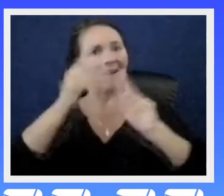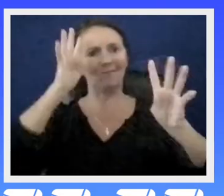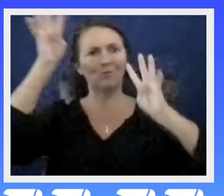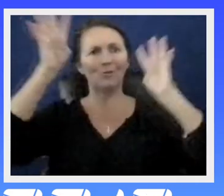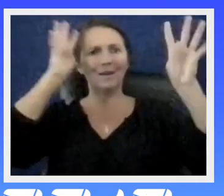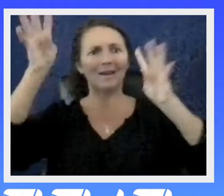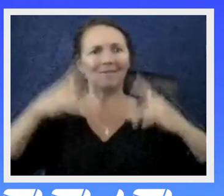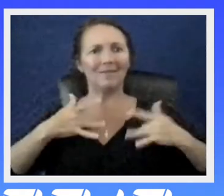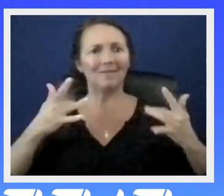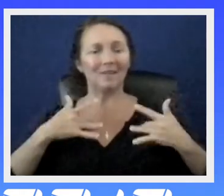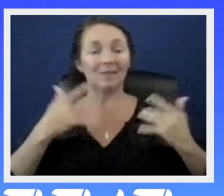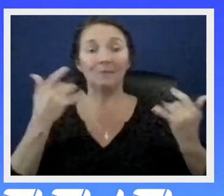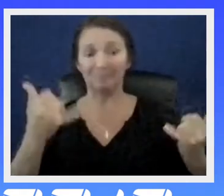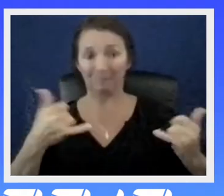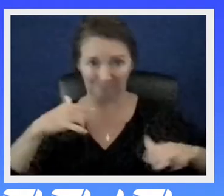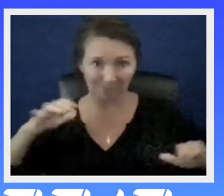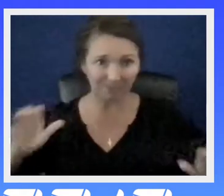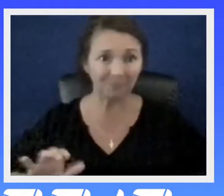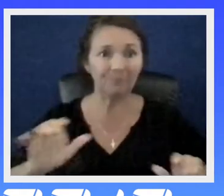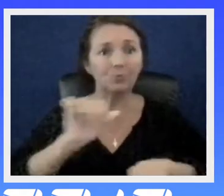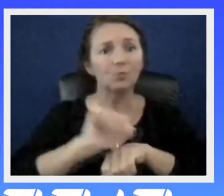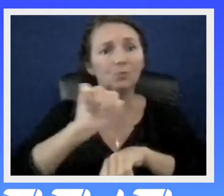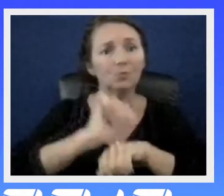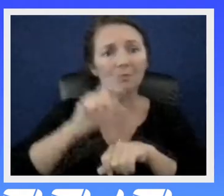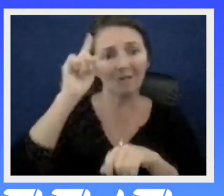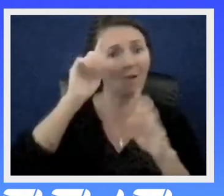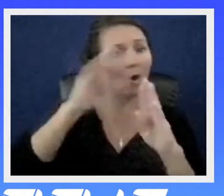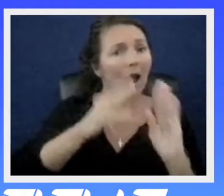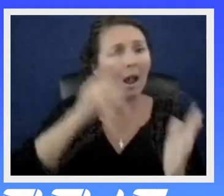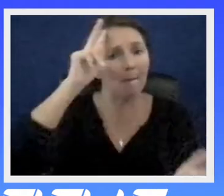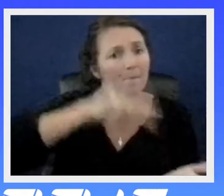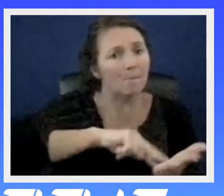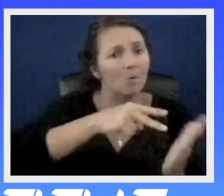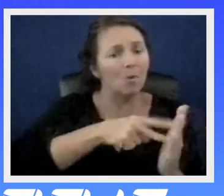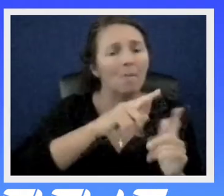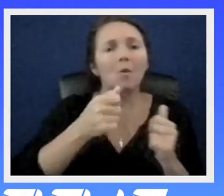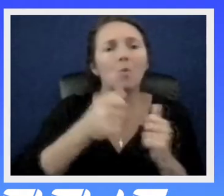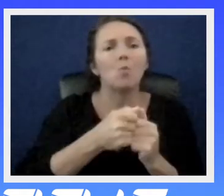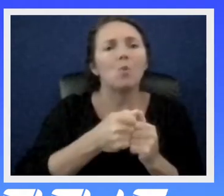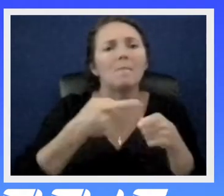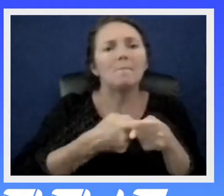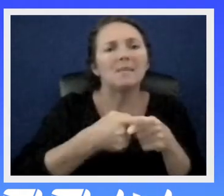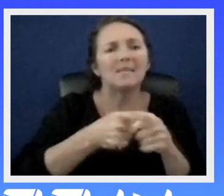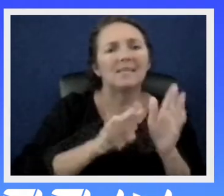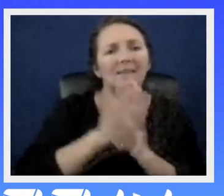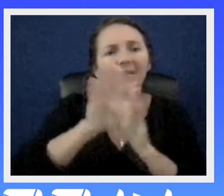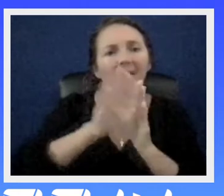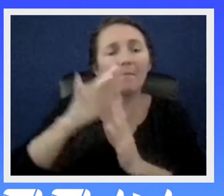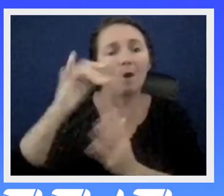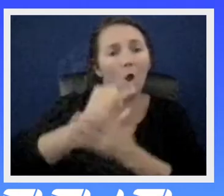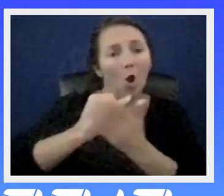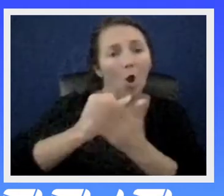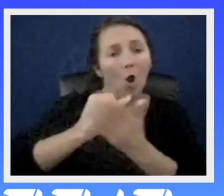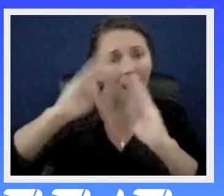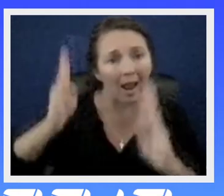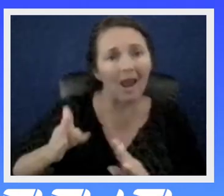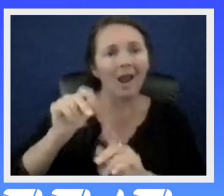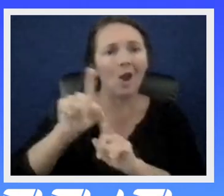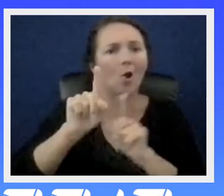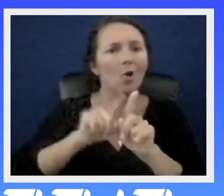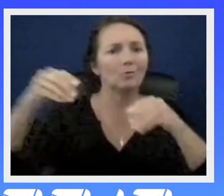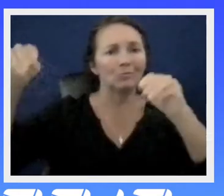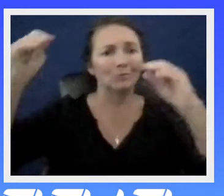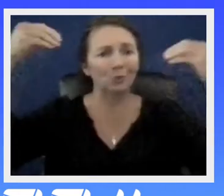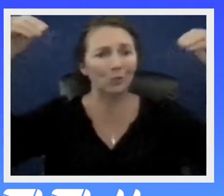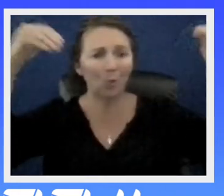lots right now, and not just for housing purposes, but mixed development, including artist housing and hopefully retail space as well that